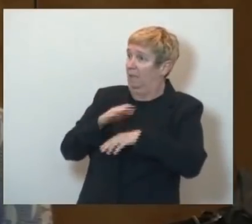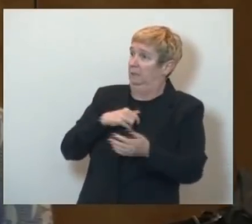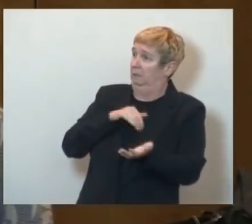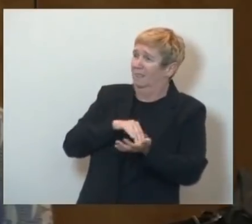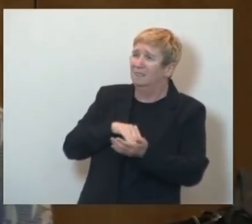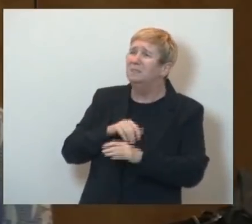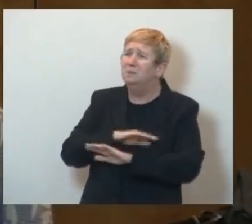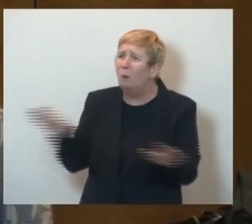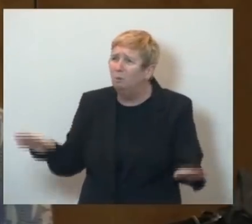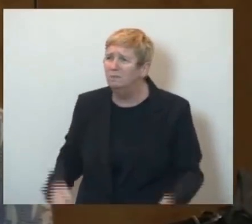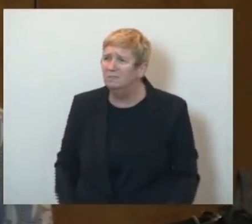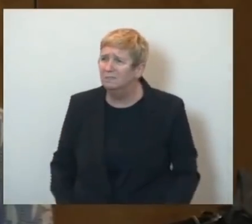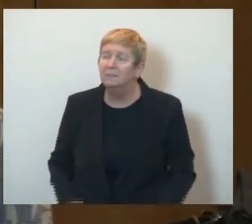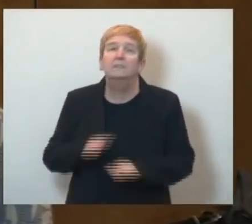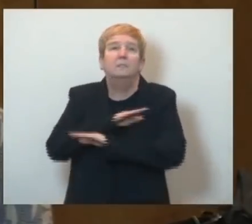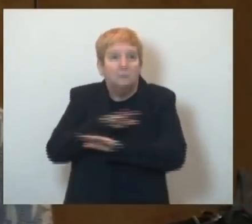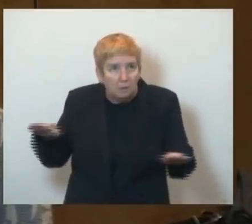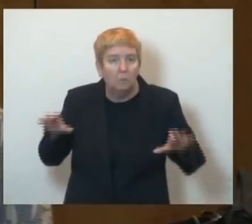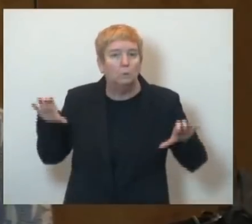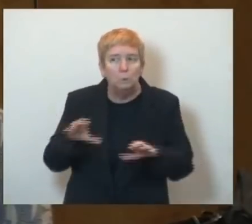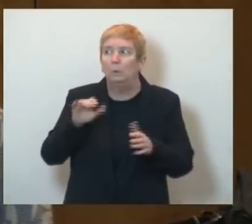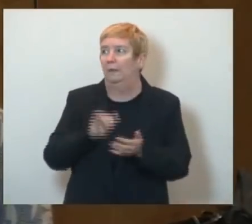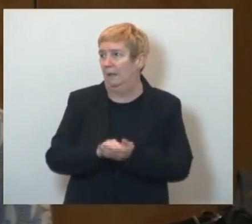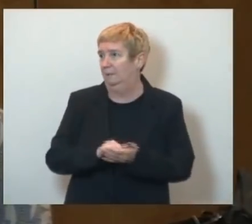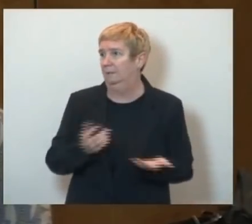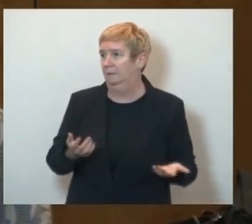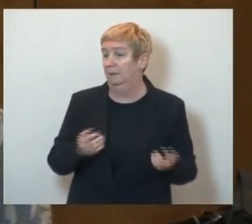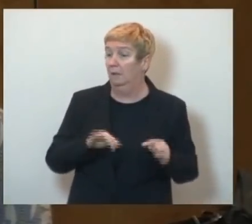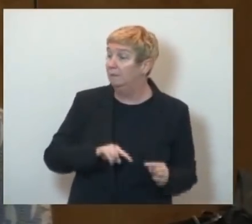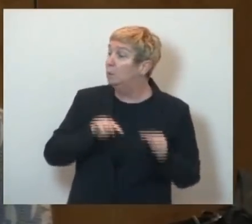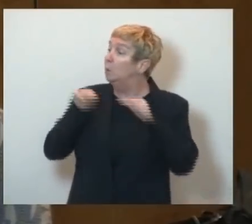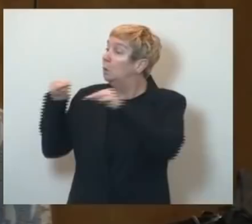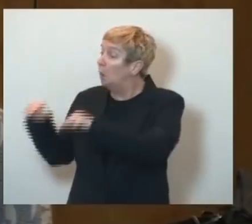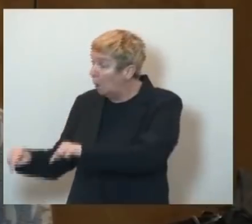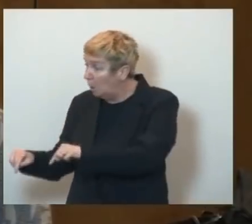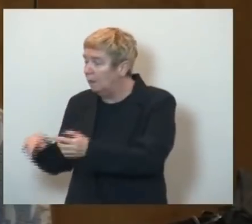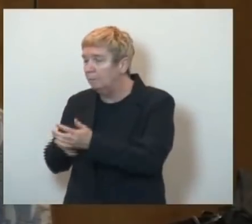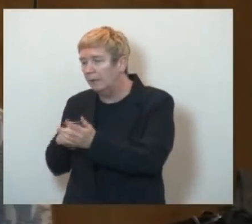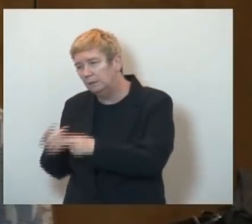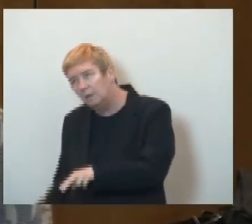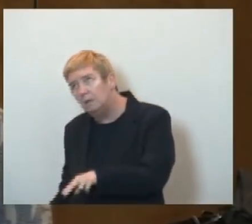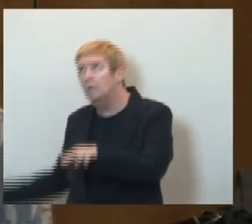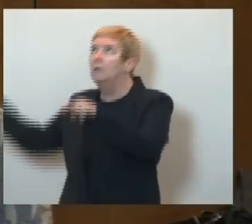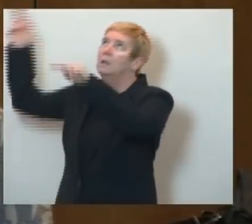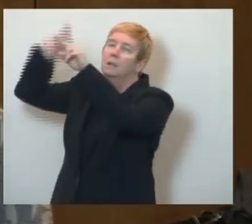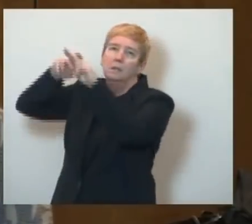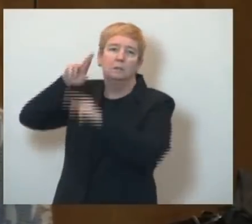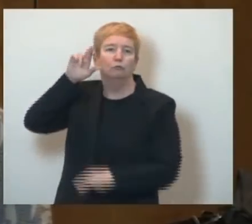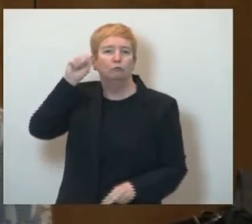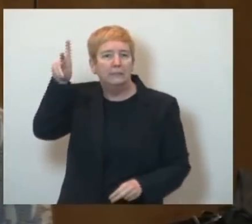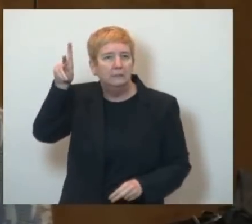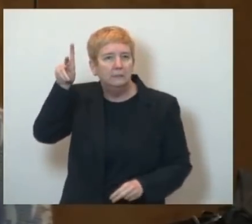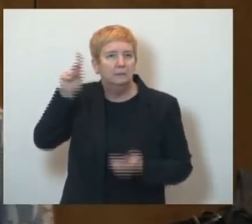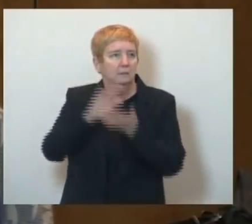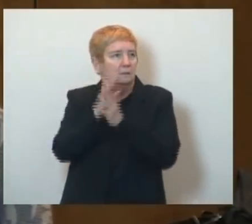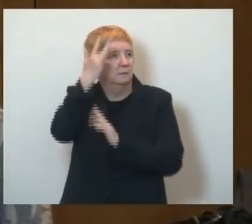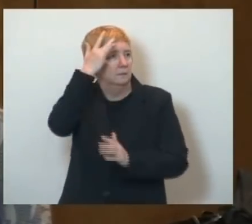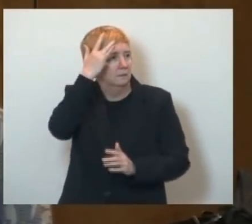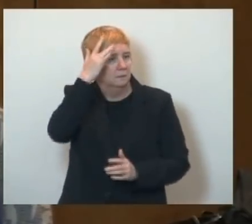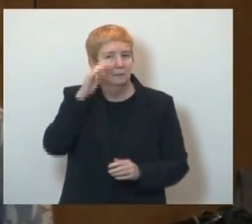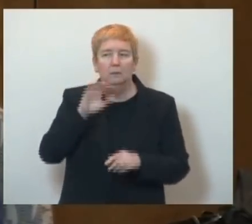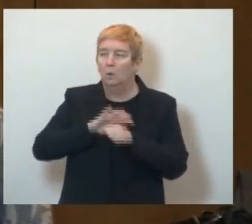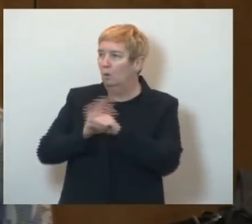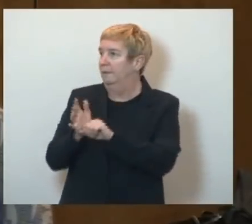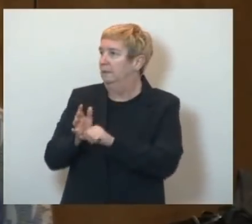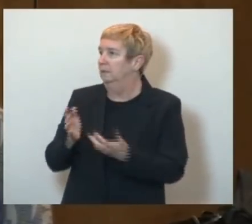do that. You're just going to go substantially increase your risk of getting COVID and